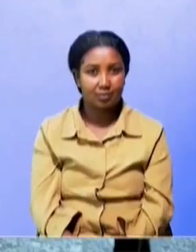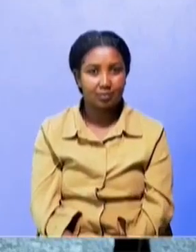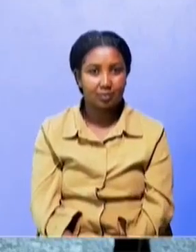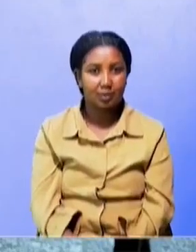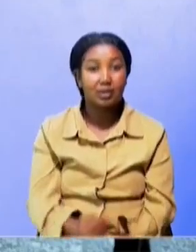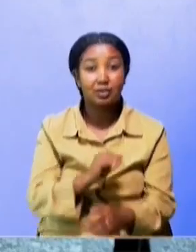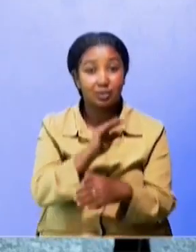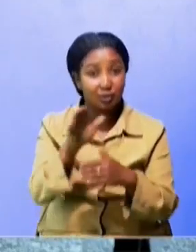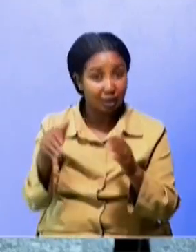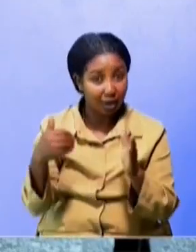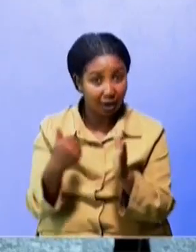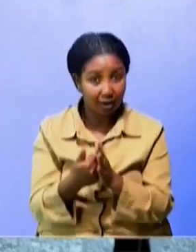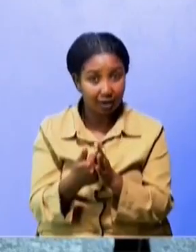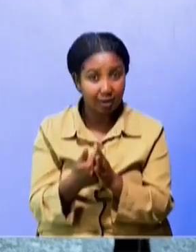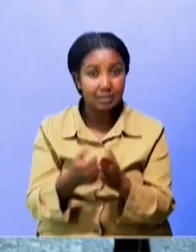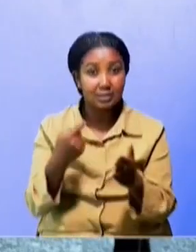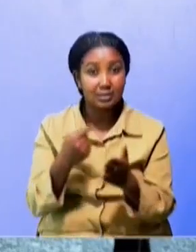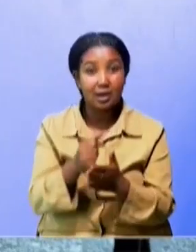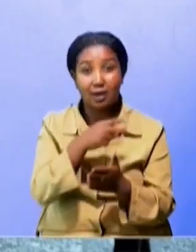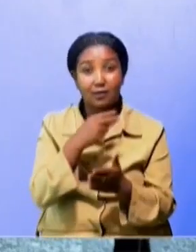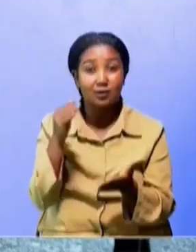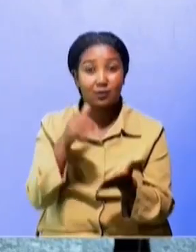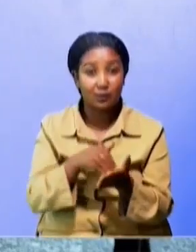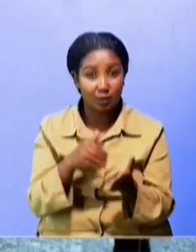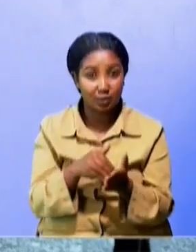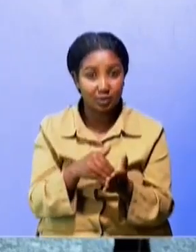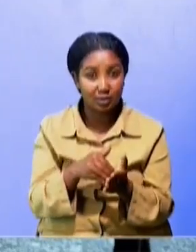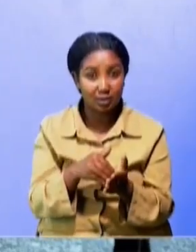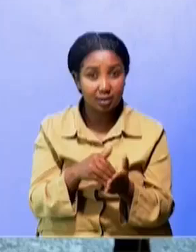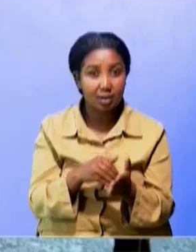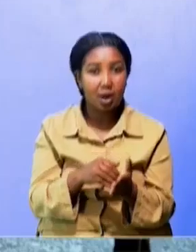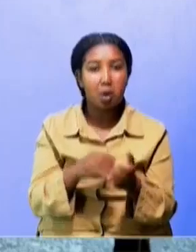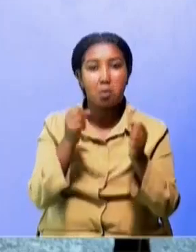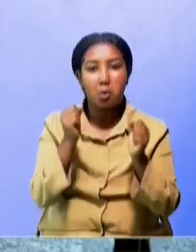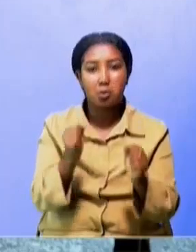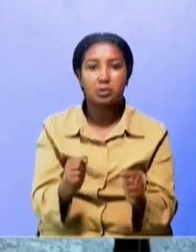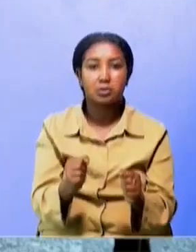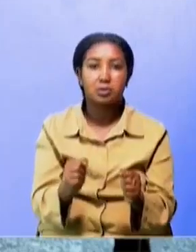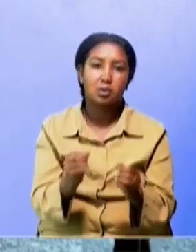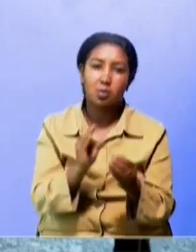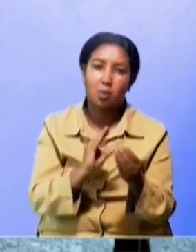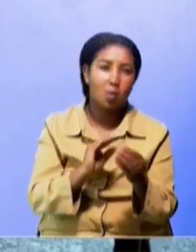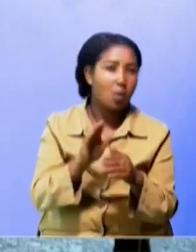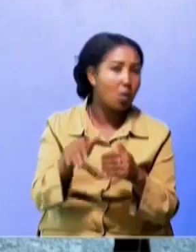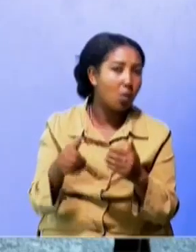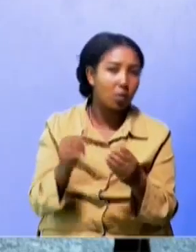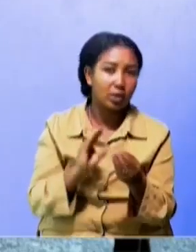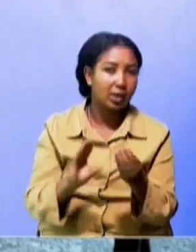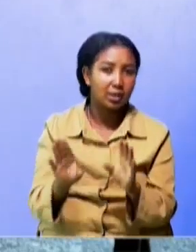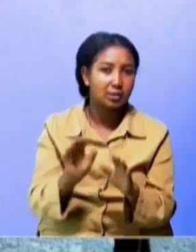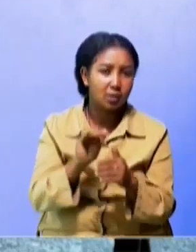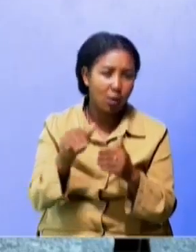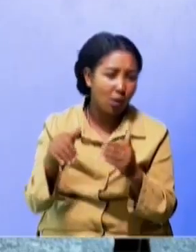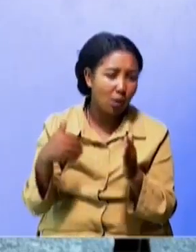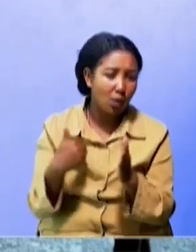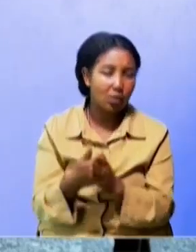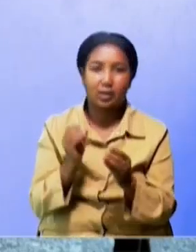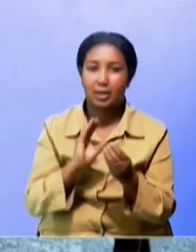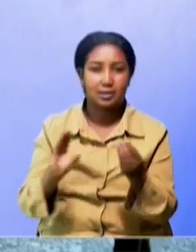In general, right, these adversarial frequency are possible in all cases. In all